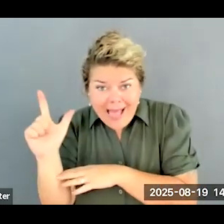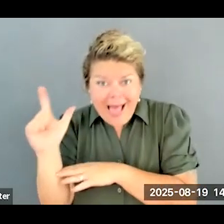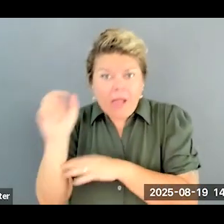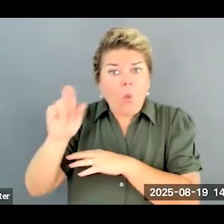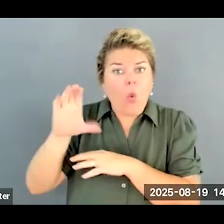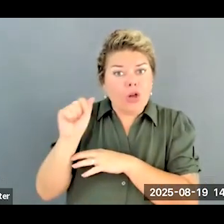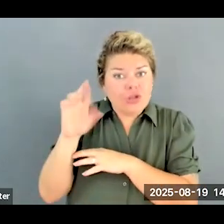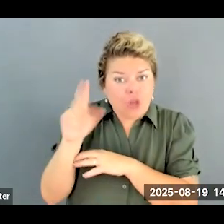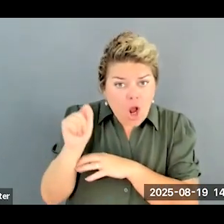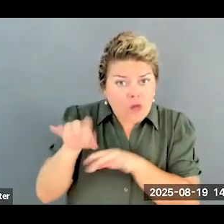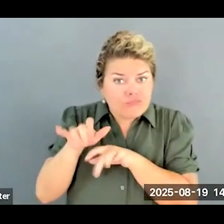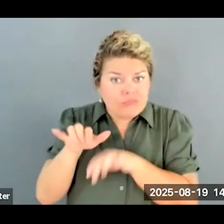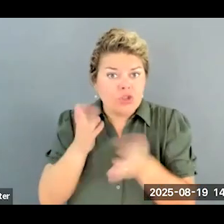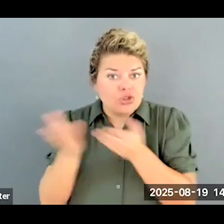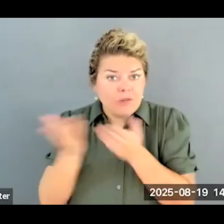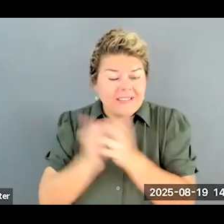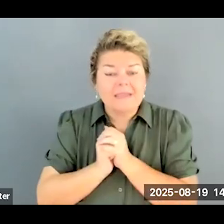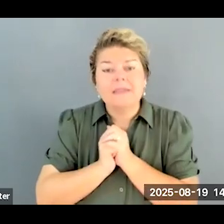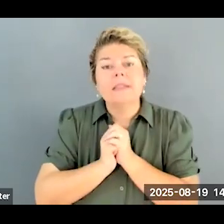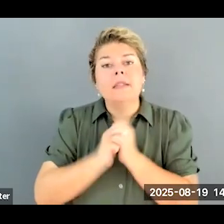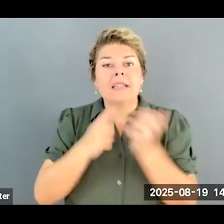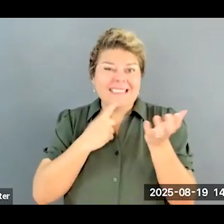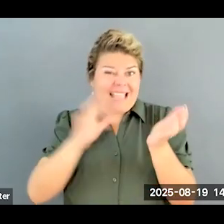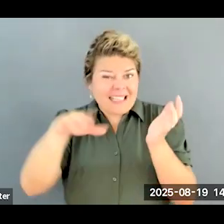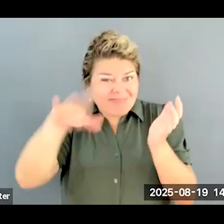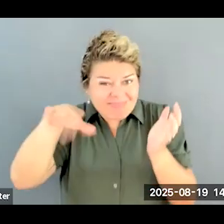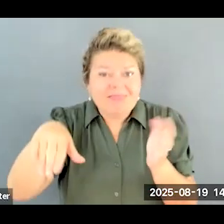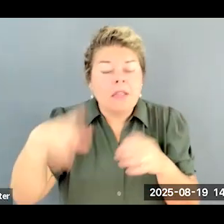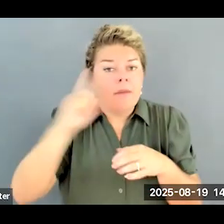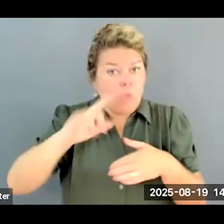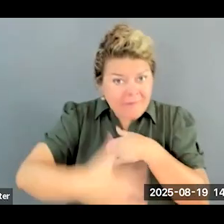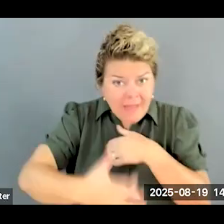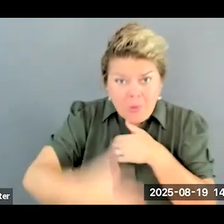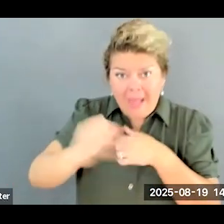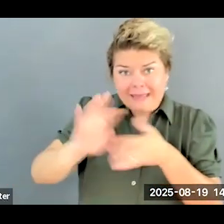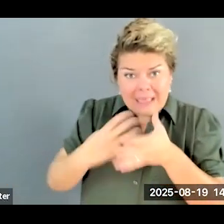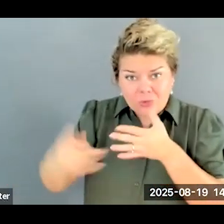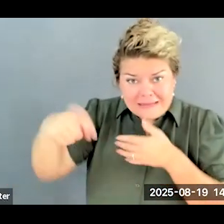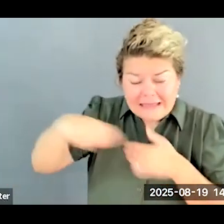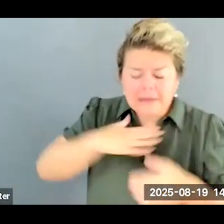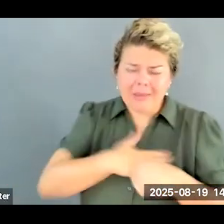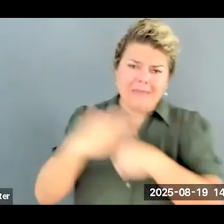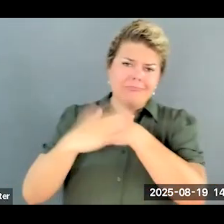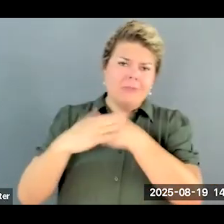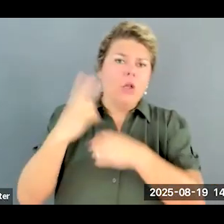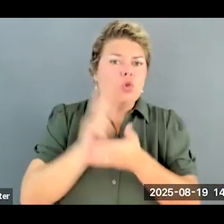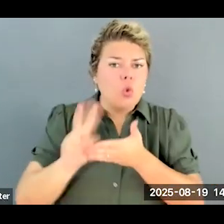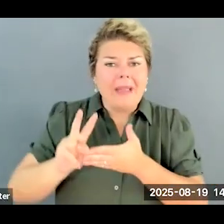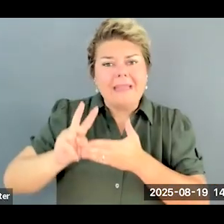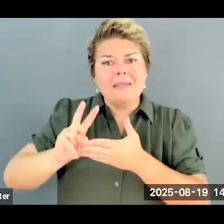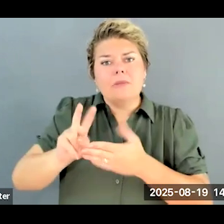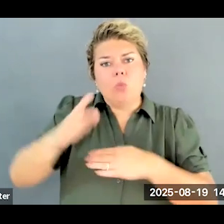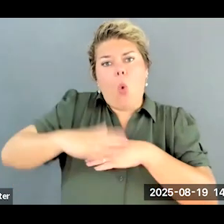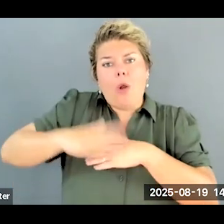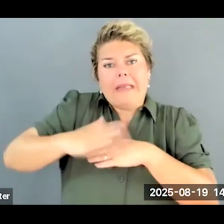services that states, due to availability and scheduling needs, please allow at least 2 weeks' notice for requests for